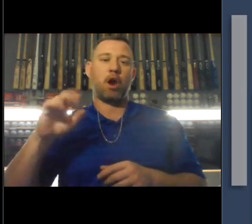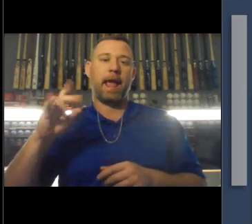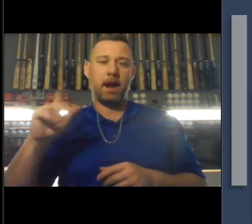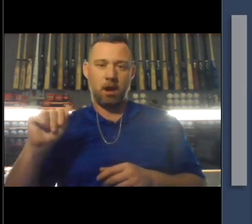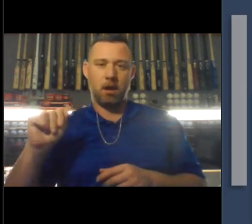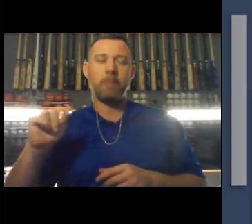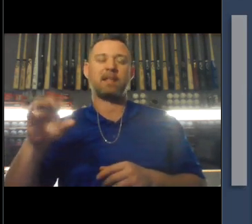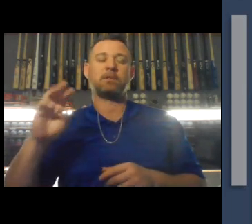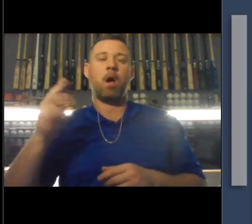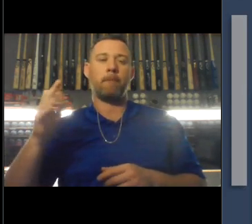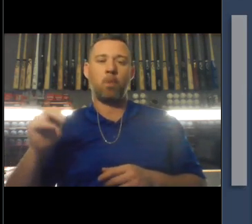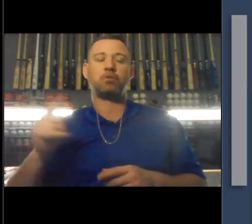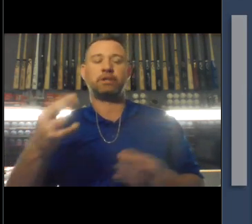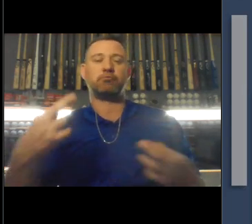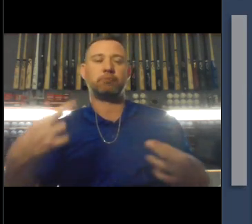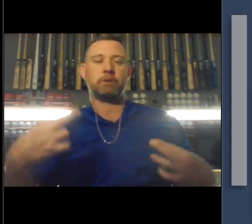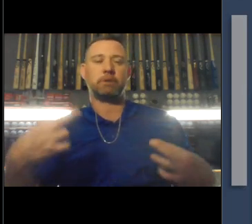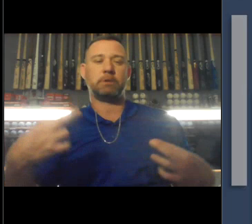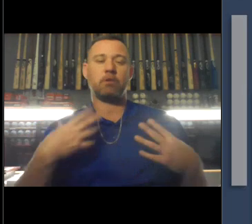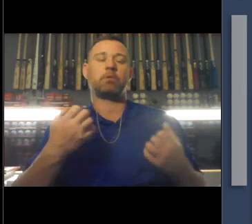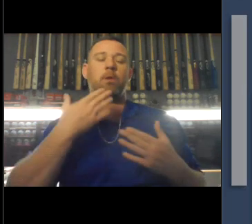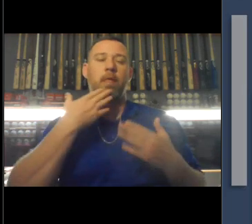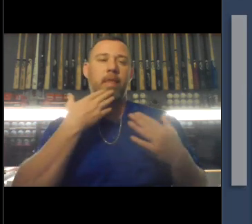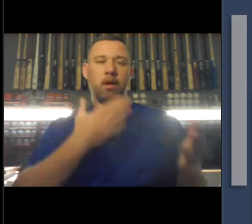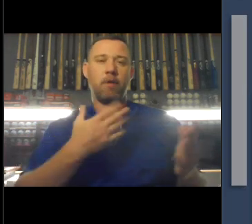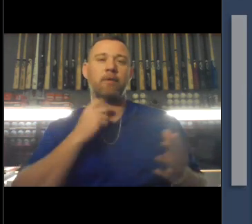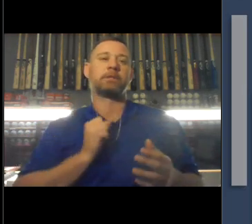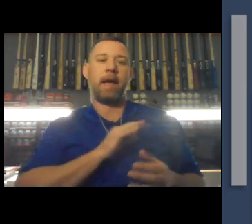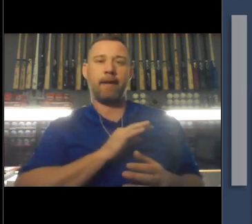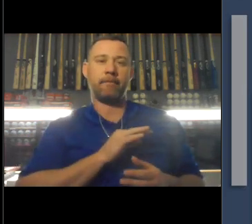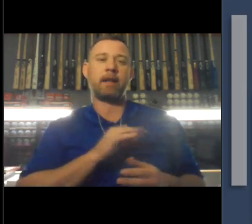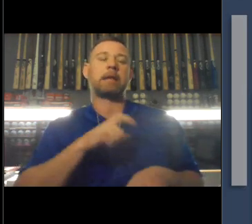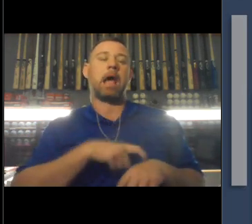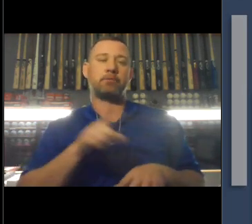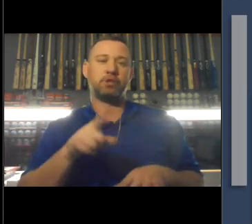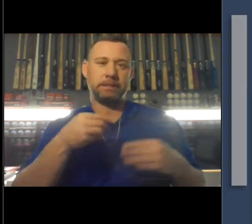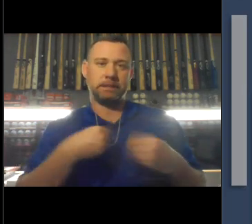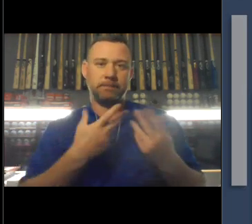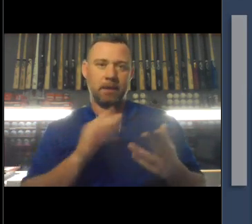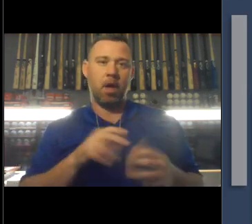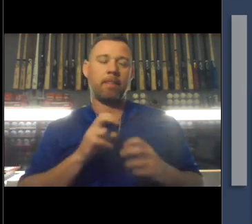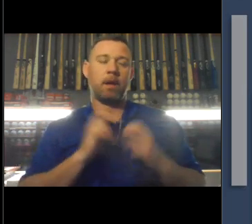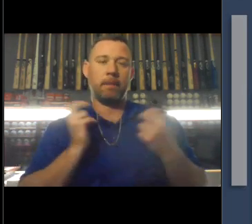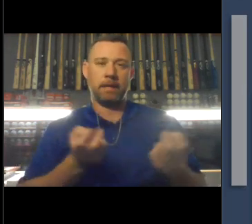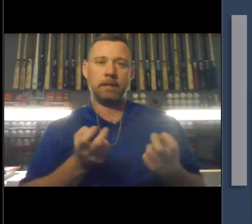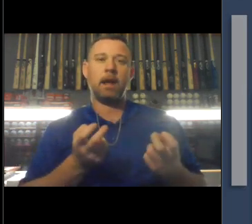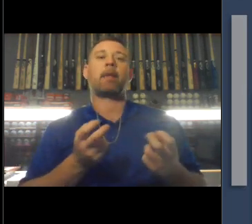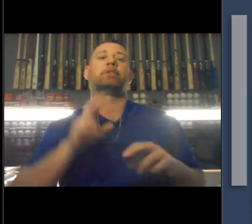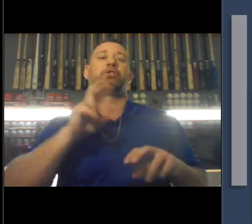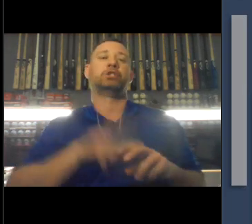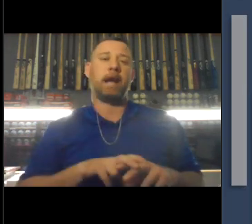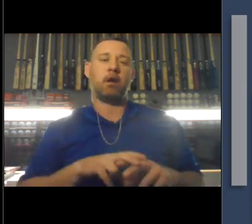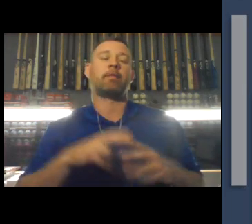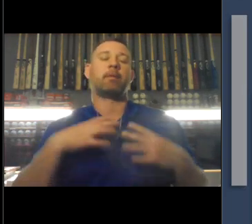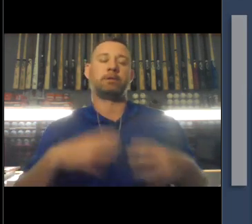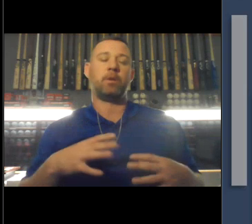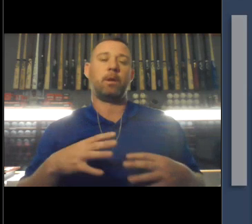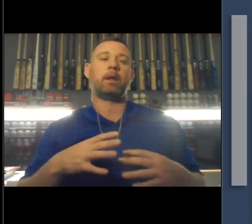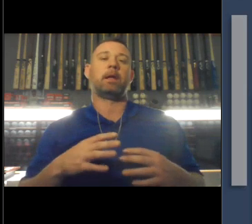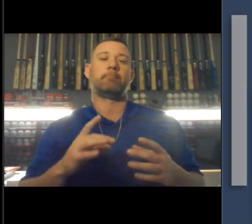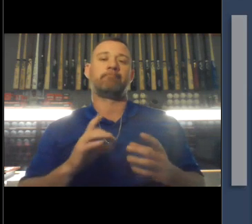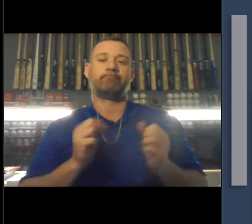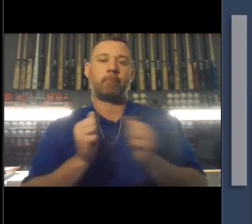like to thank her for the time that she spent on the committee. And the chair of the commission, in consultation with